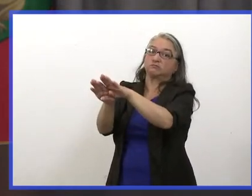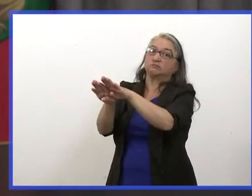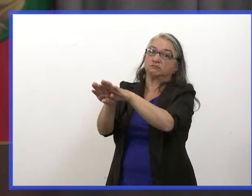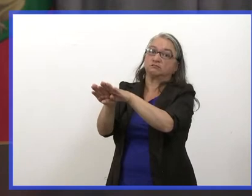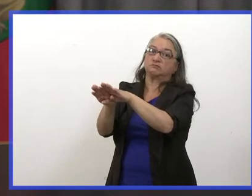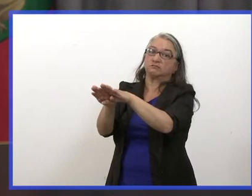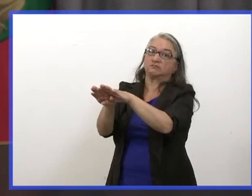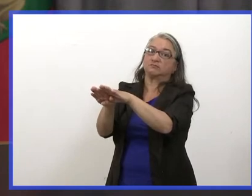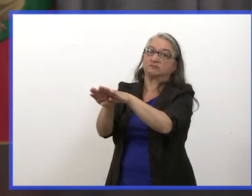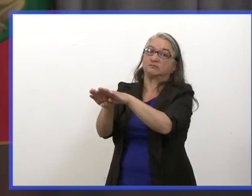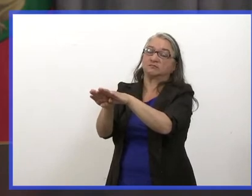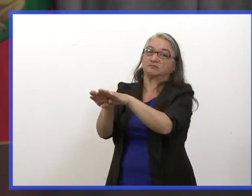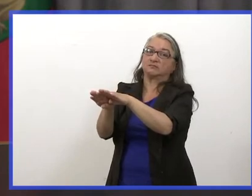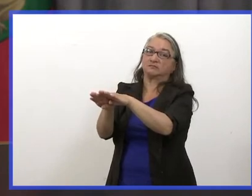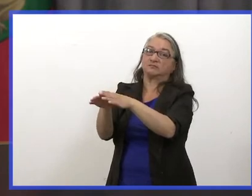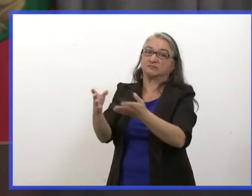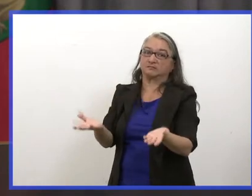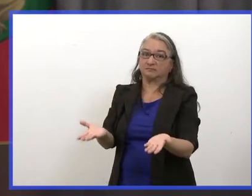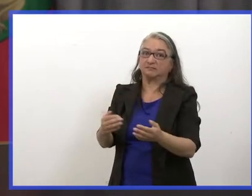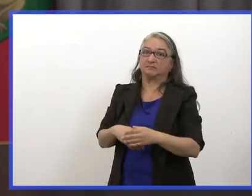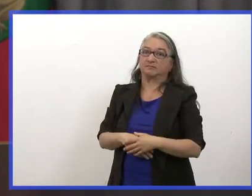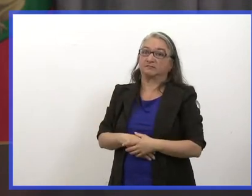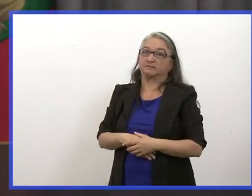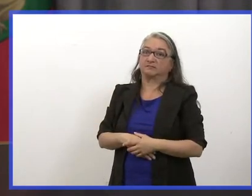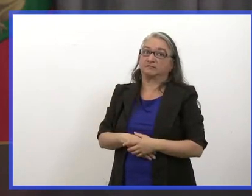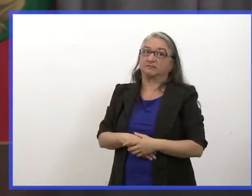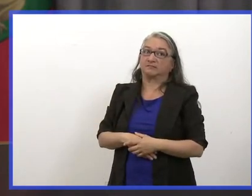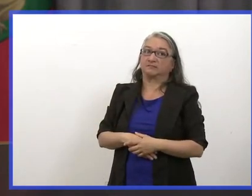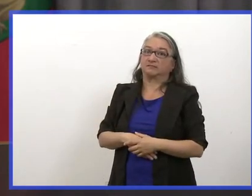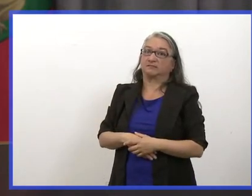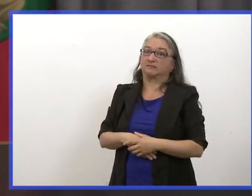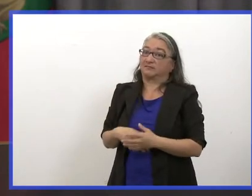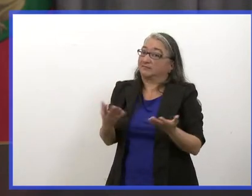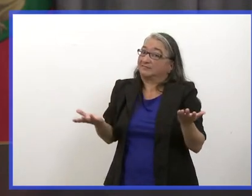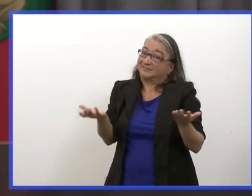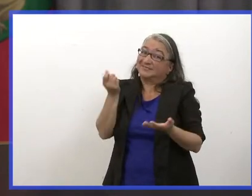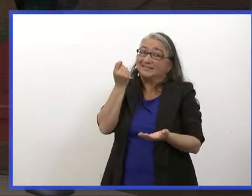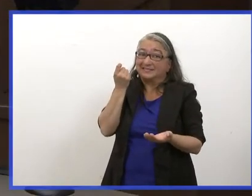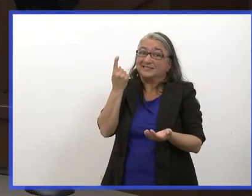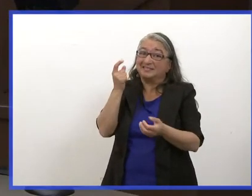we know that there is still transmission occurring within workplaces.